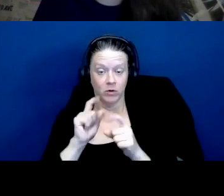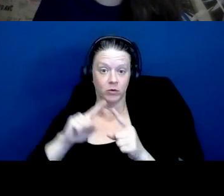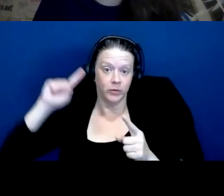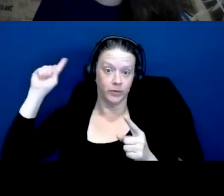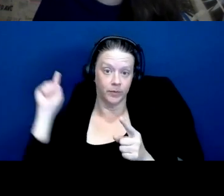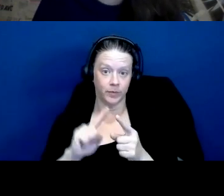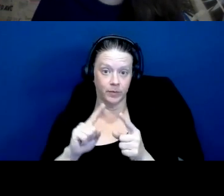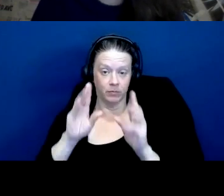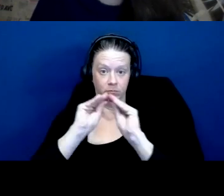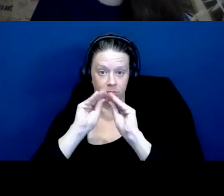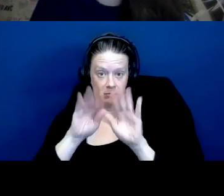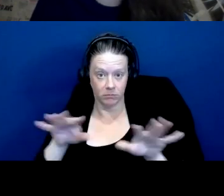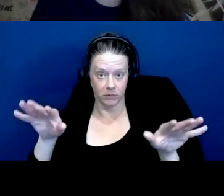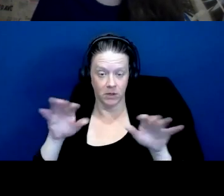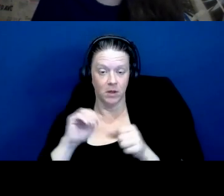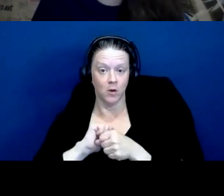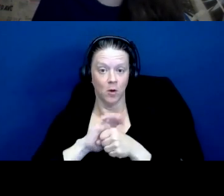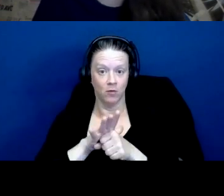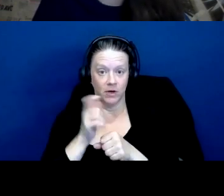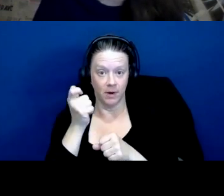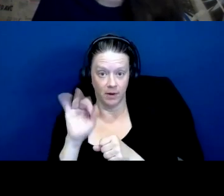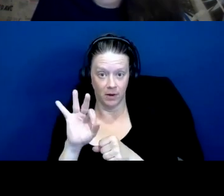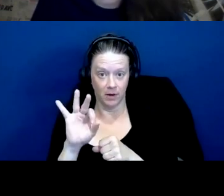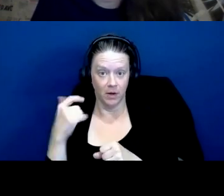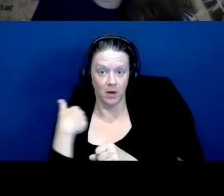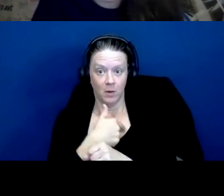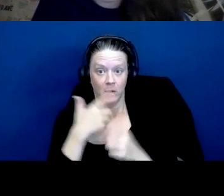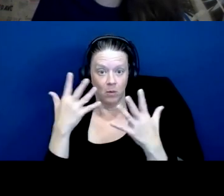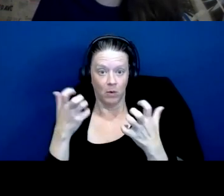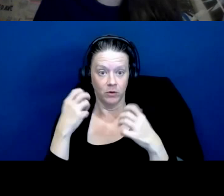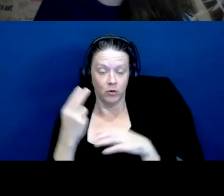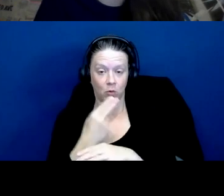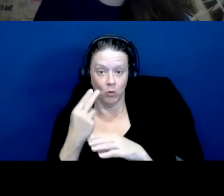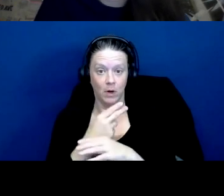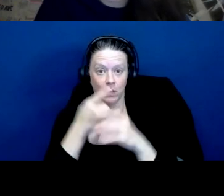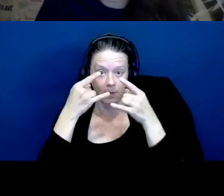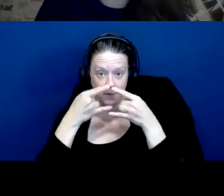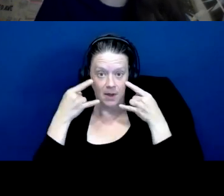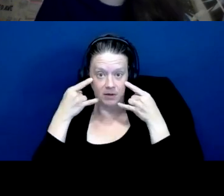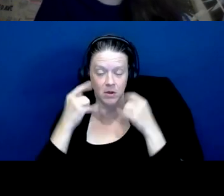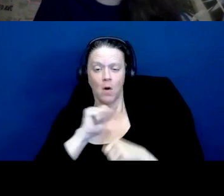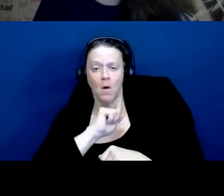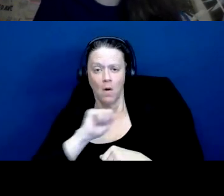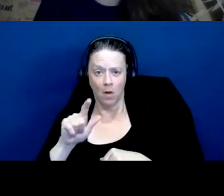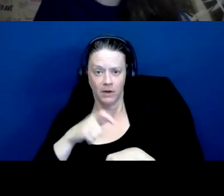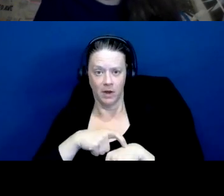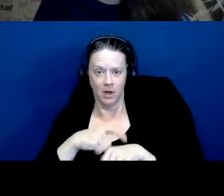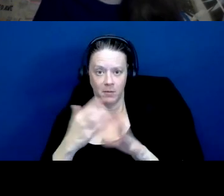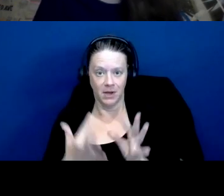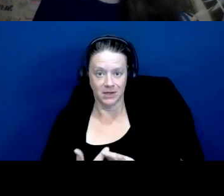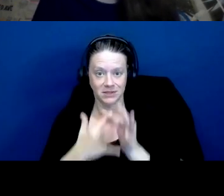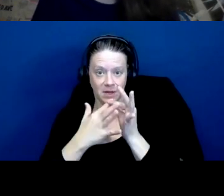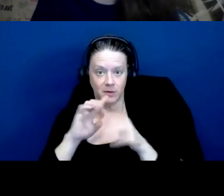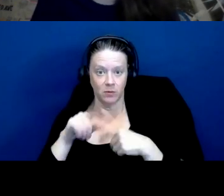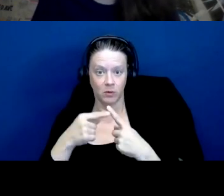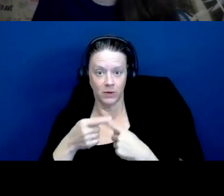COVID-19. We want to wear our mask all the time, except when eating or drinking. And